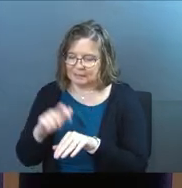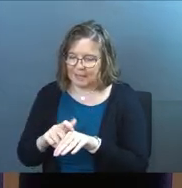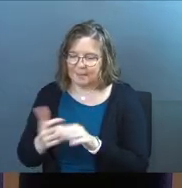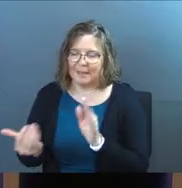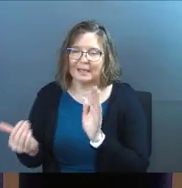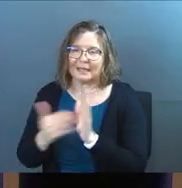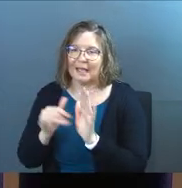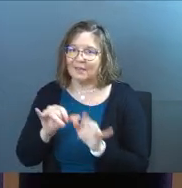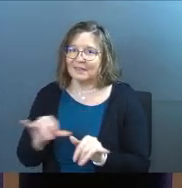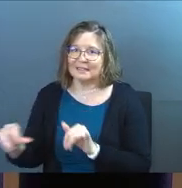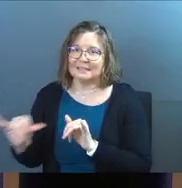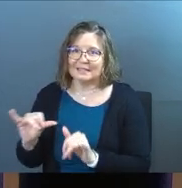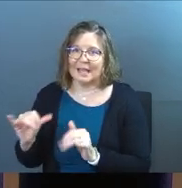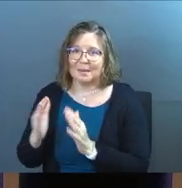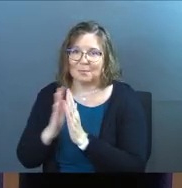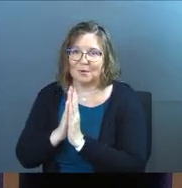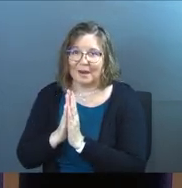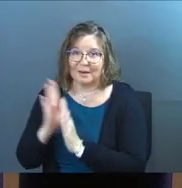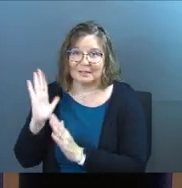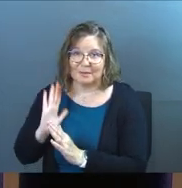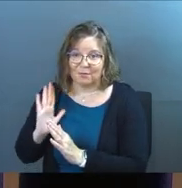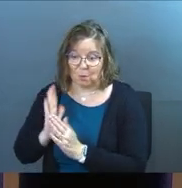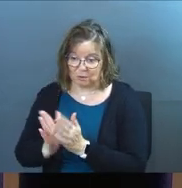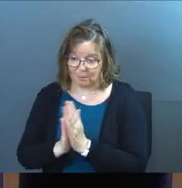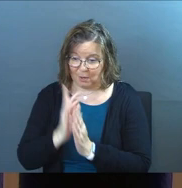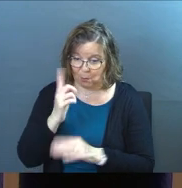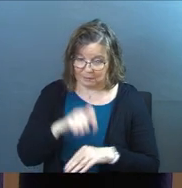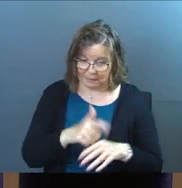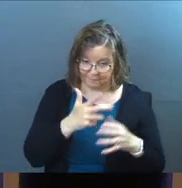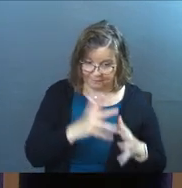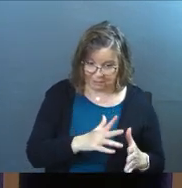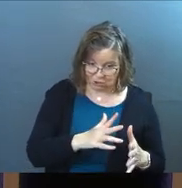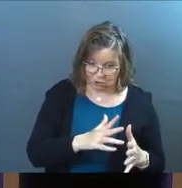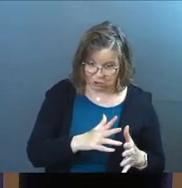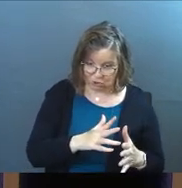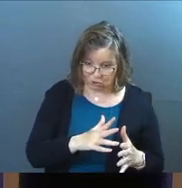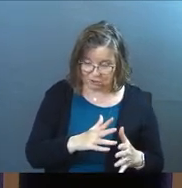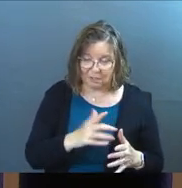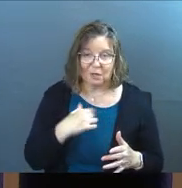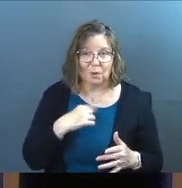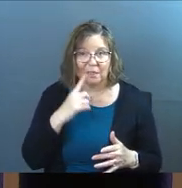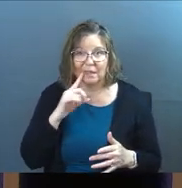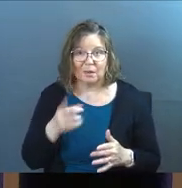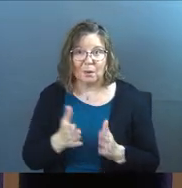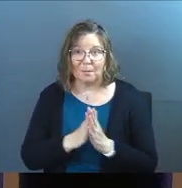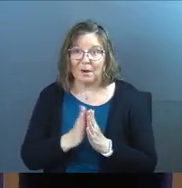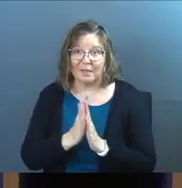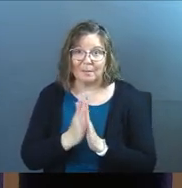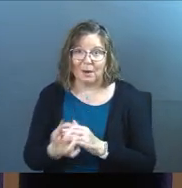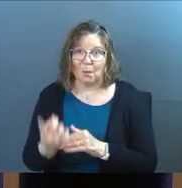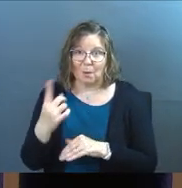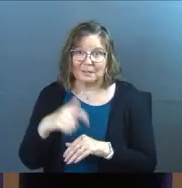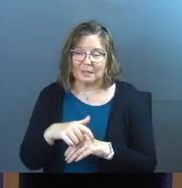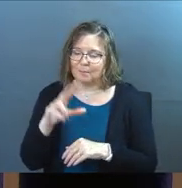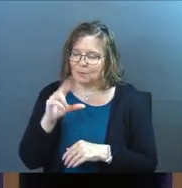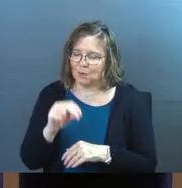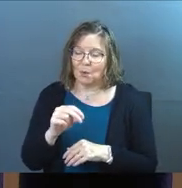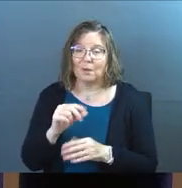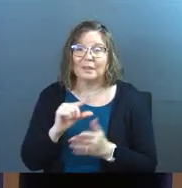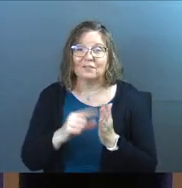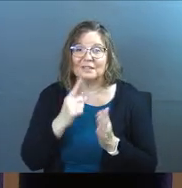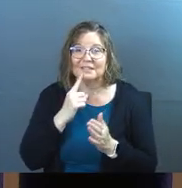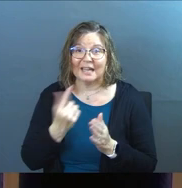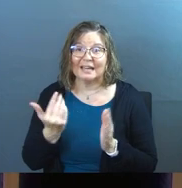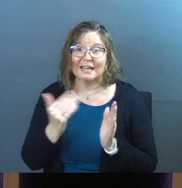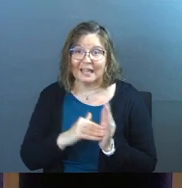before. So he had prayed it once, and most of us think he only prayed that prayer once. Nope, that verse